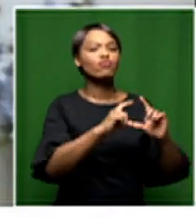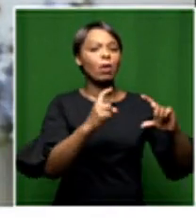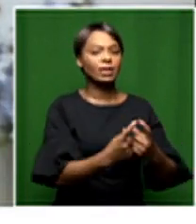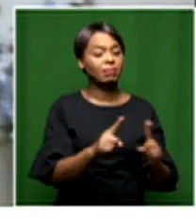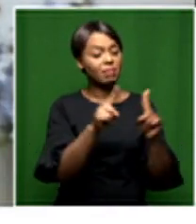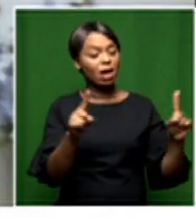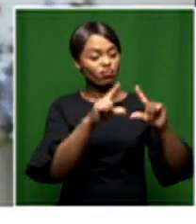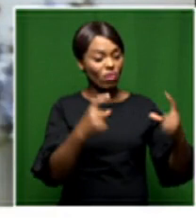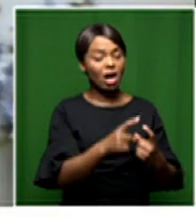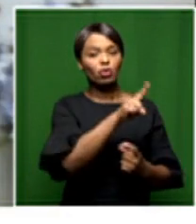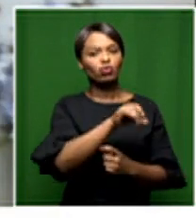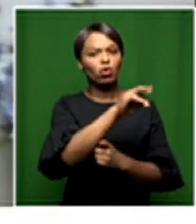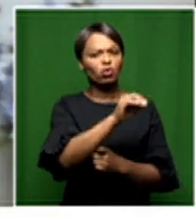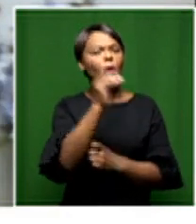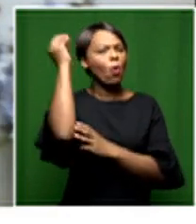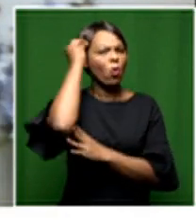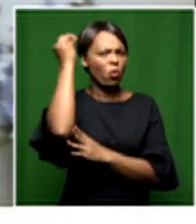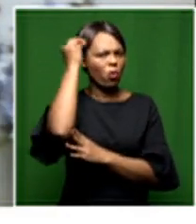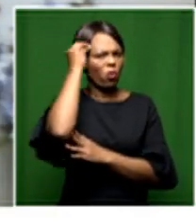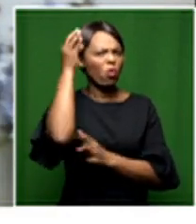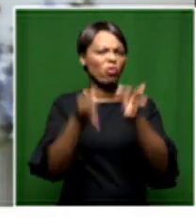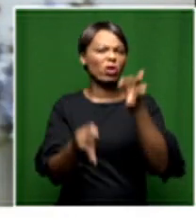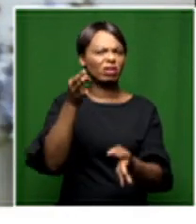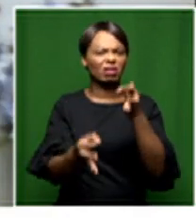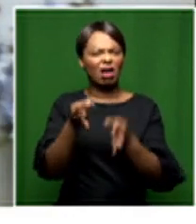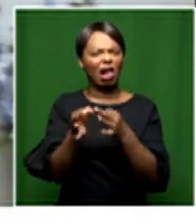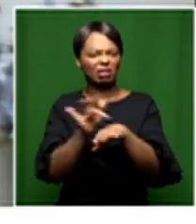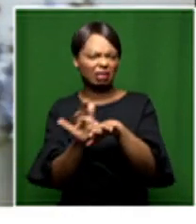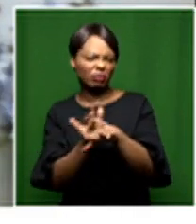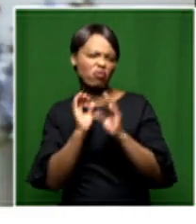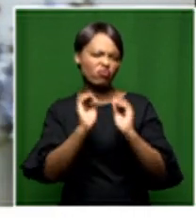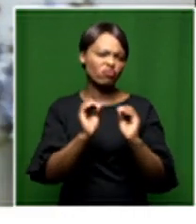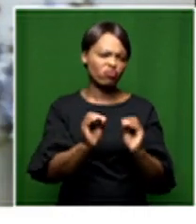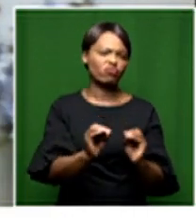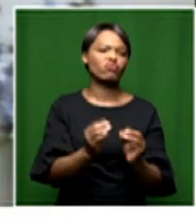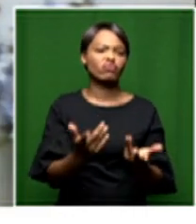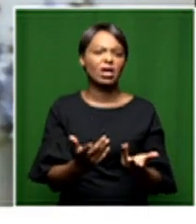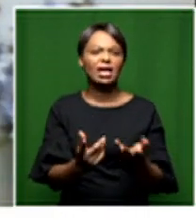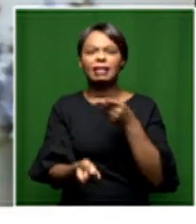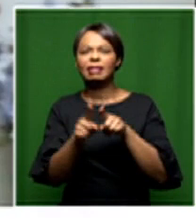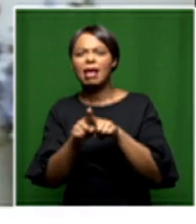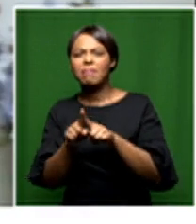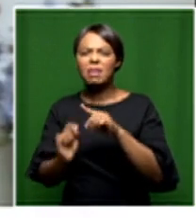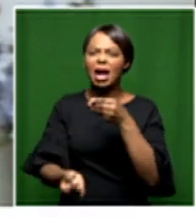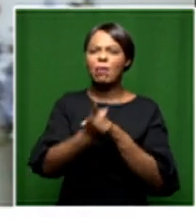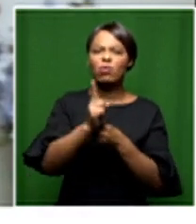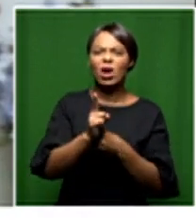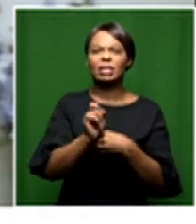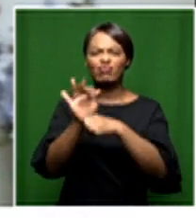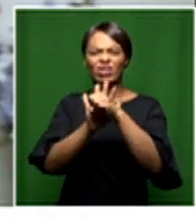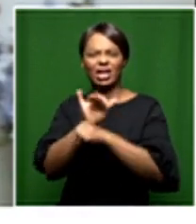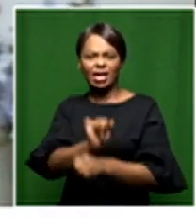Commission is very aware of the political sensitivity, volatility of what lies ahead. It